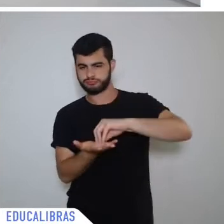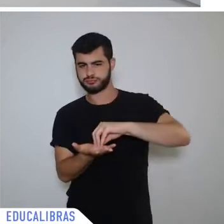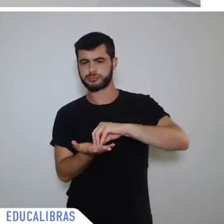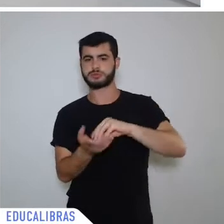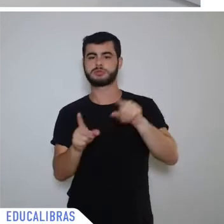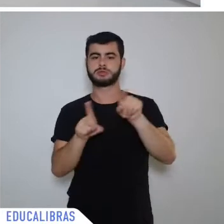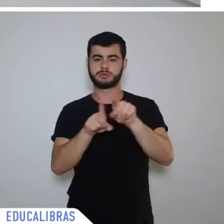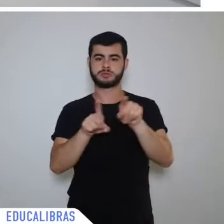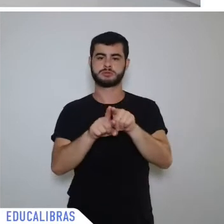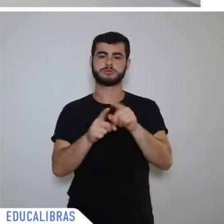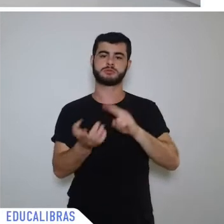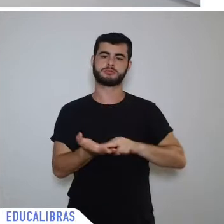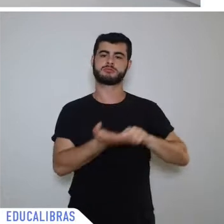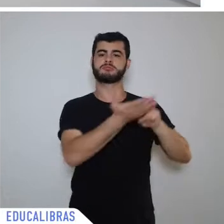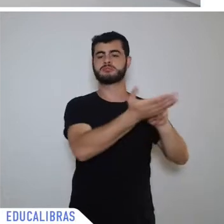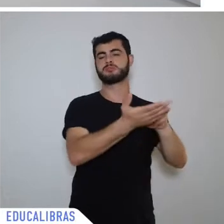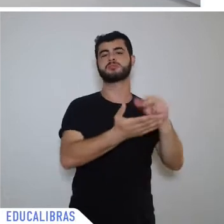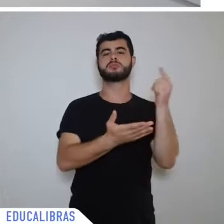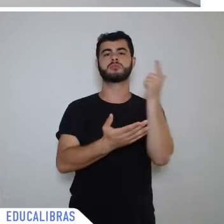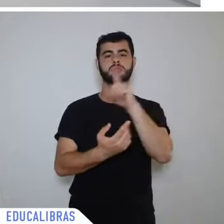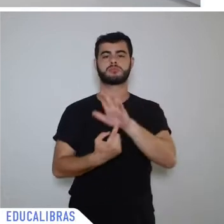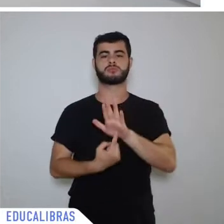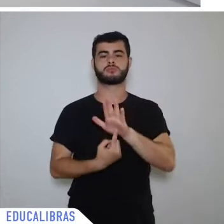and civilizatory agents.